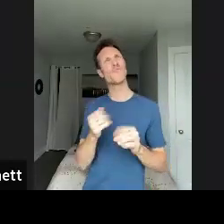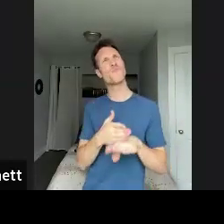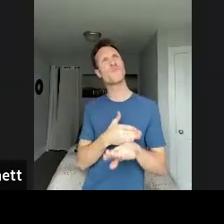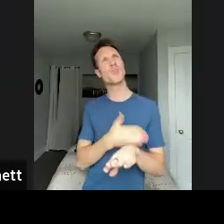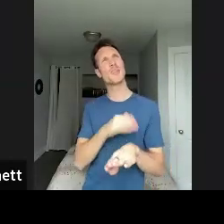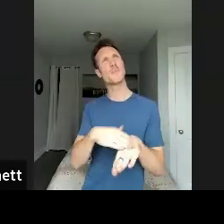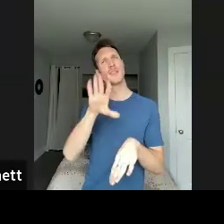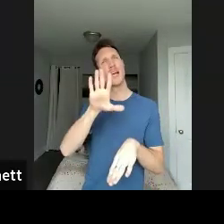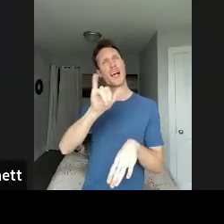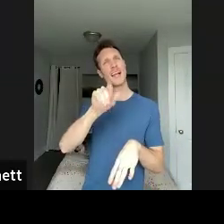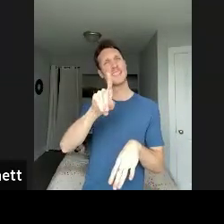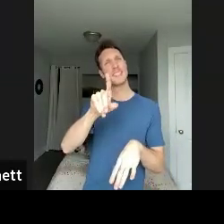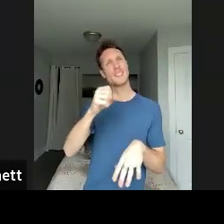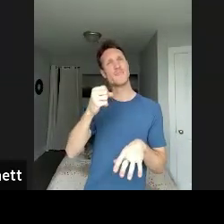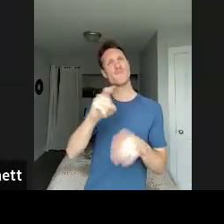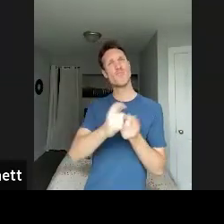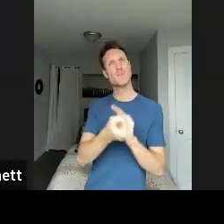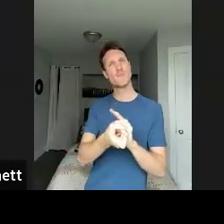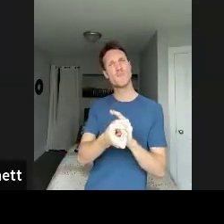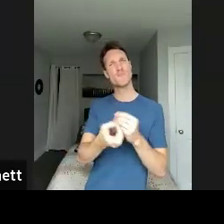reimbursement rate study?